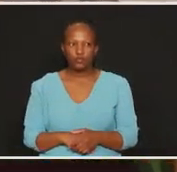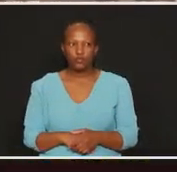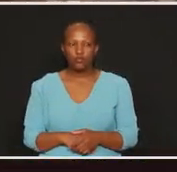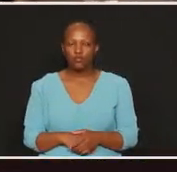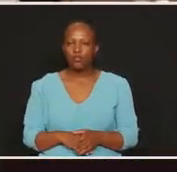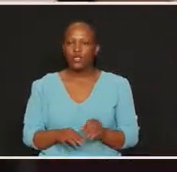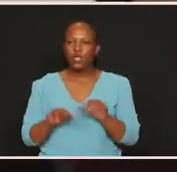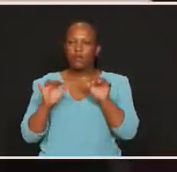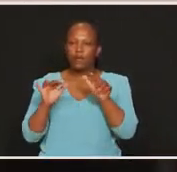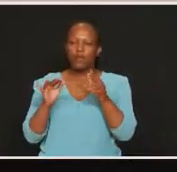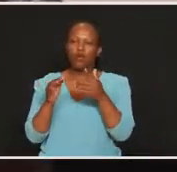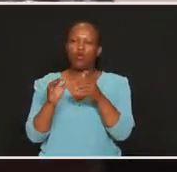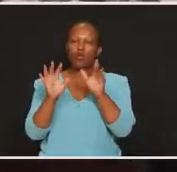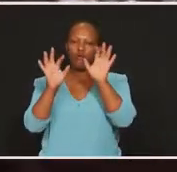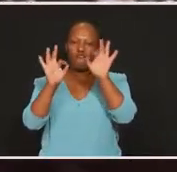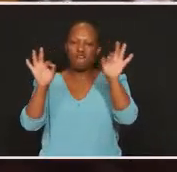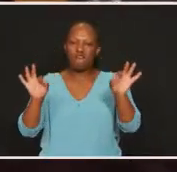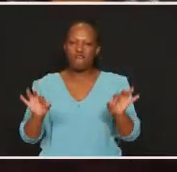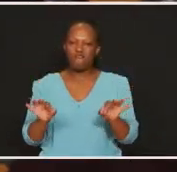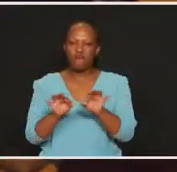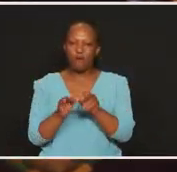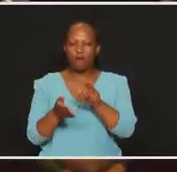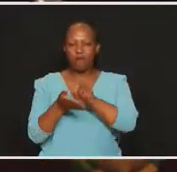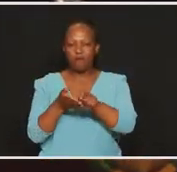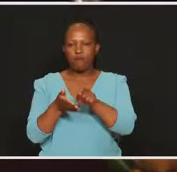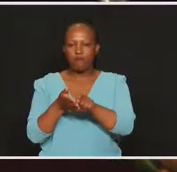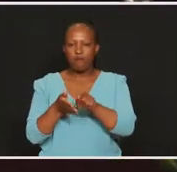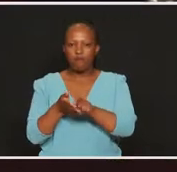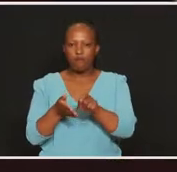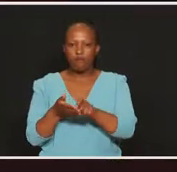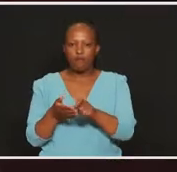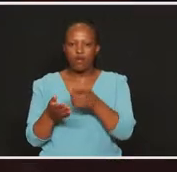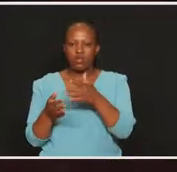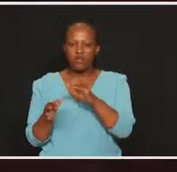in the forms I'm told that